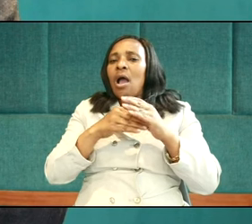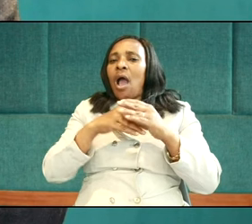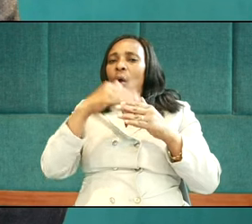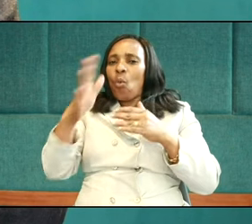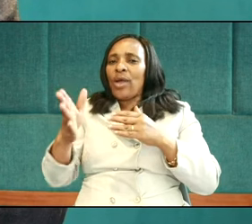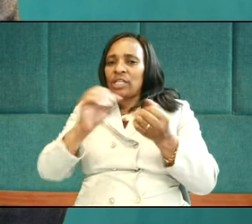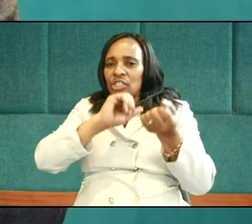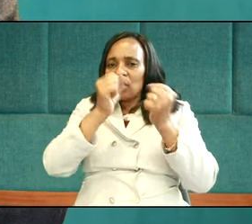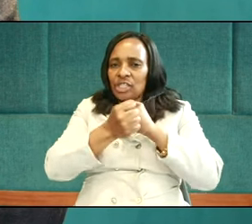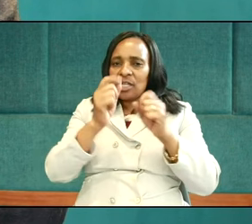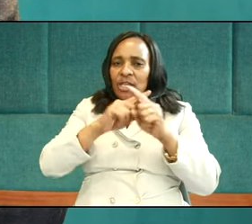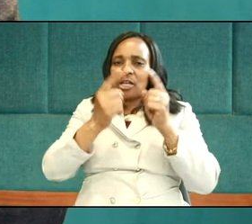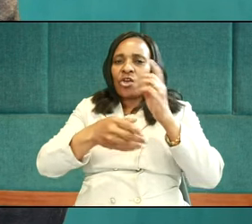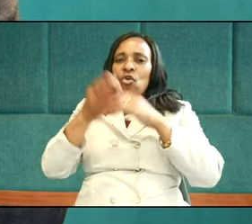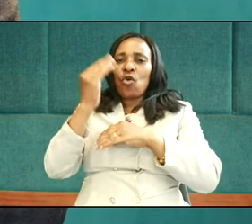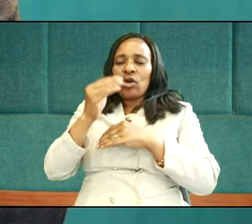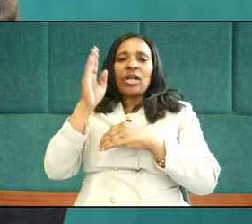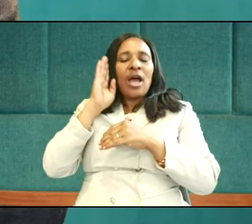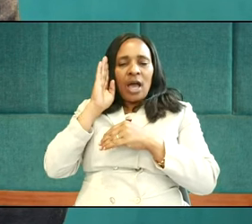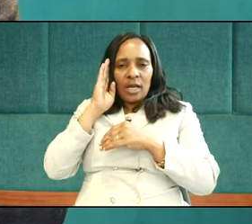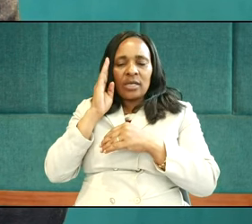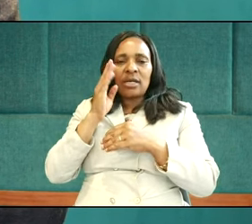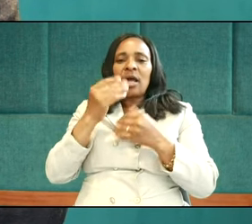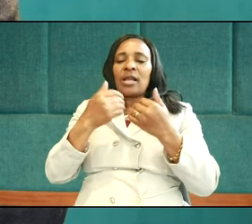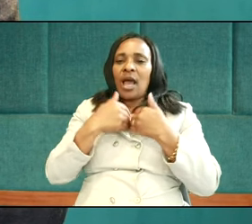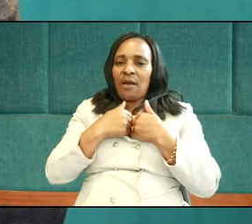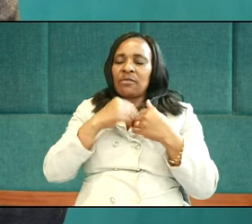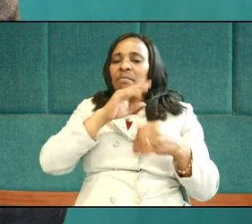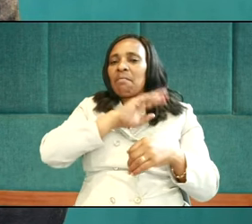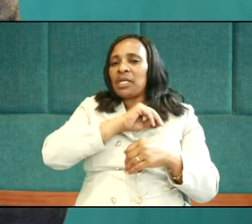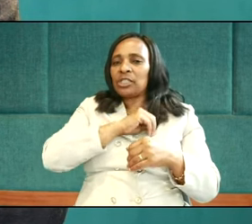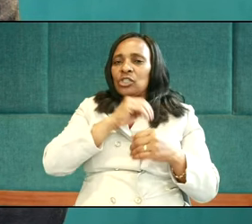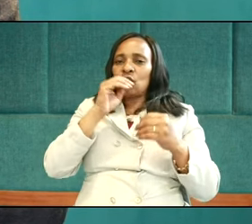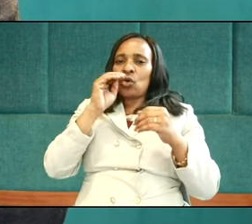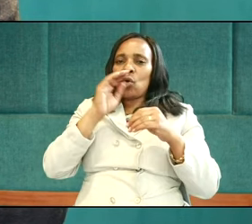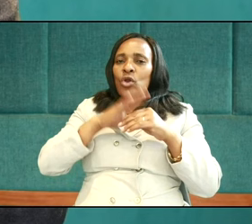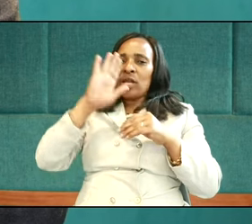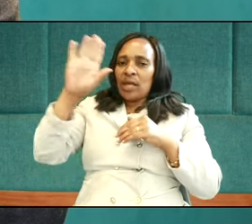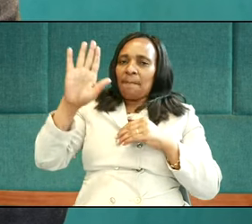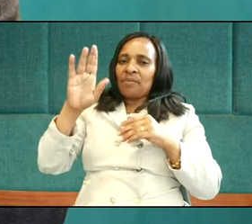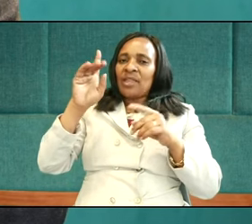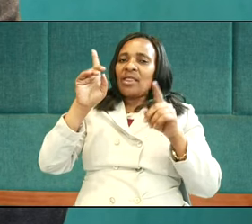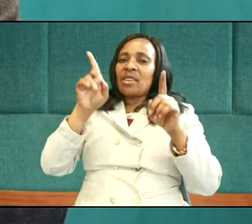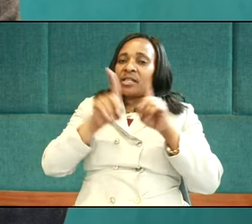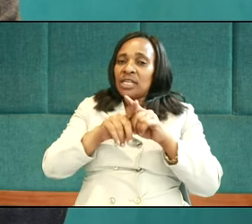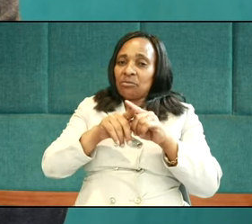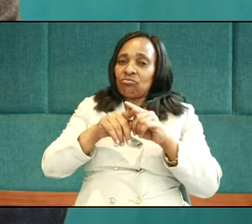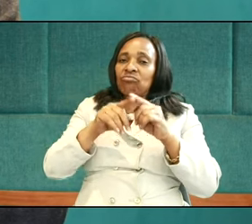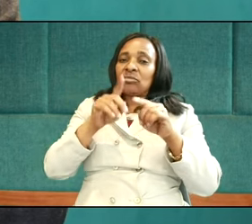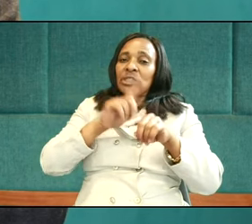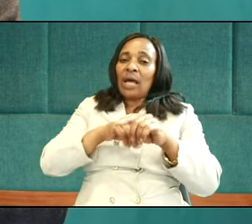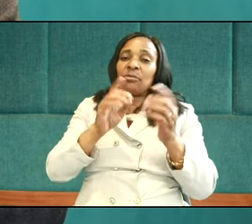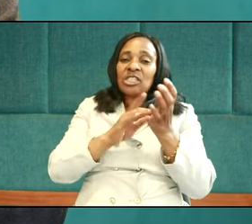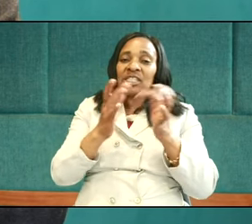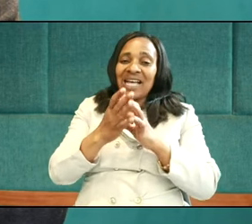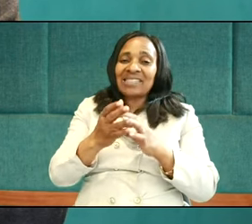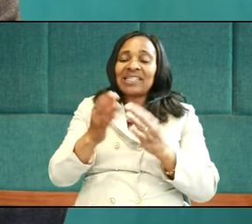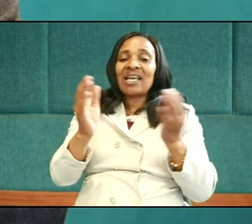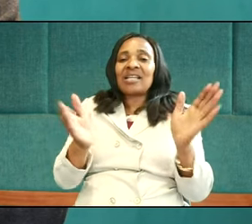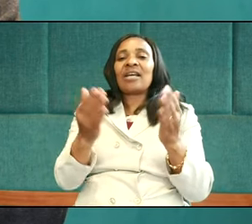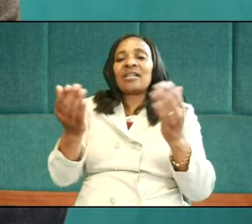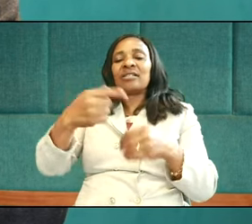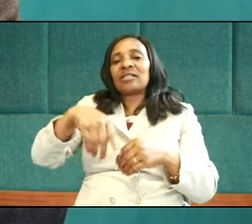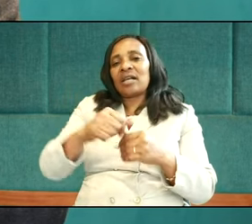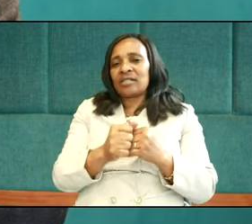therefore, has mercy on him. And it also gives us an encouragement that sometimes, even though we